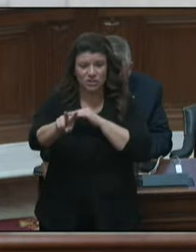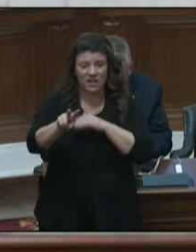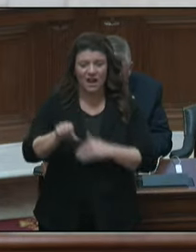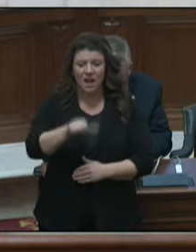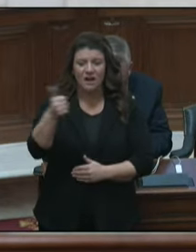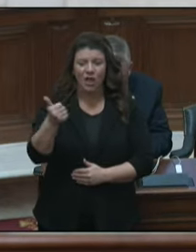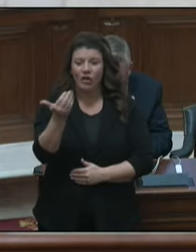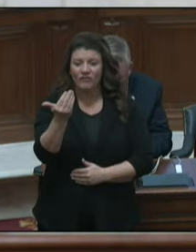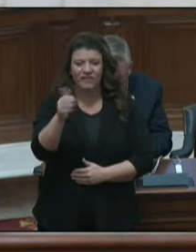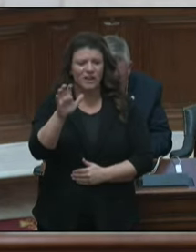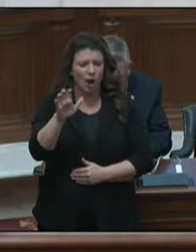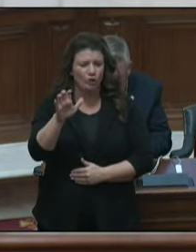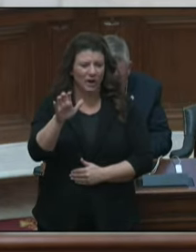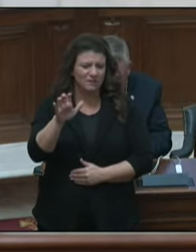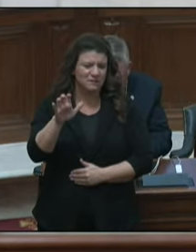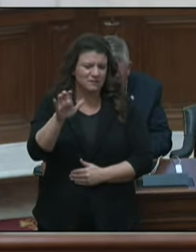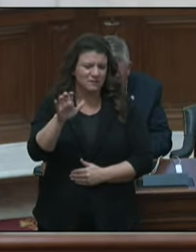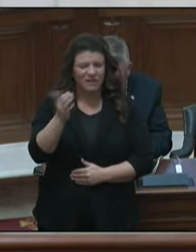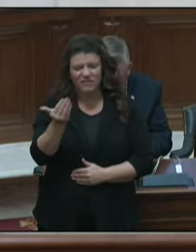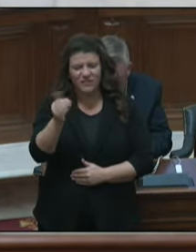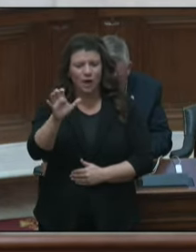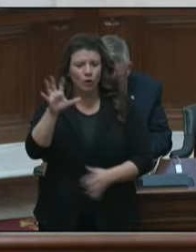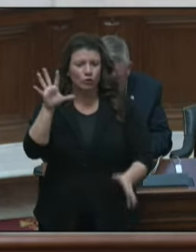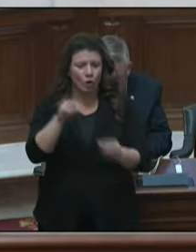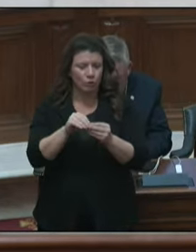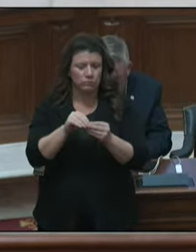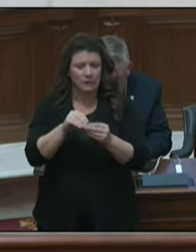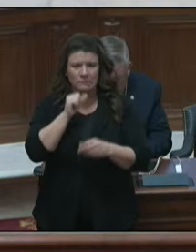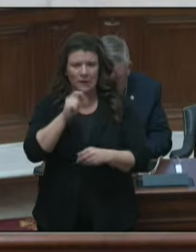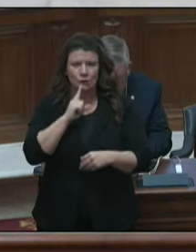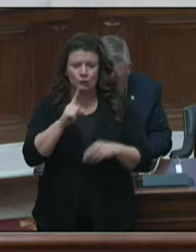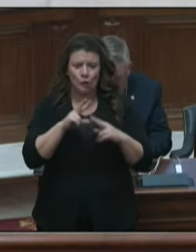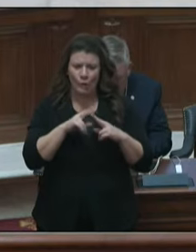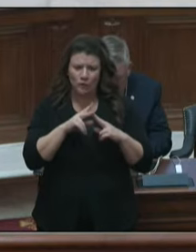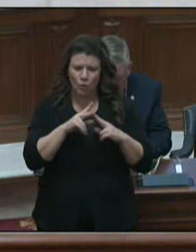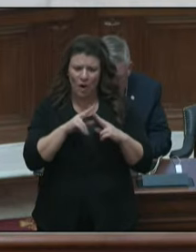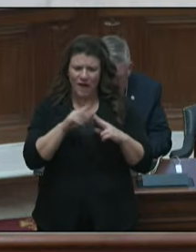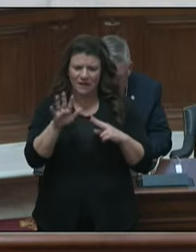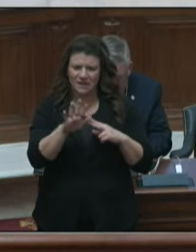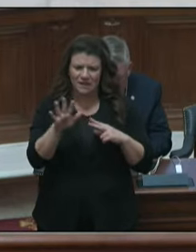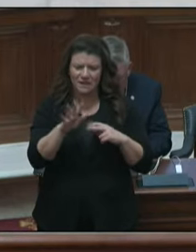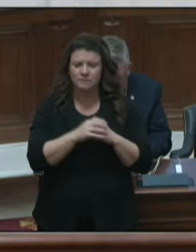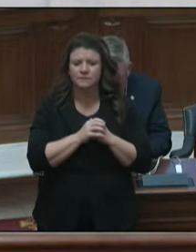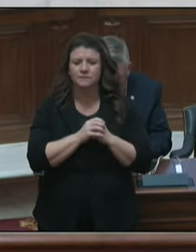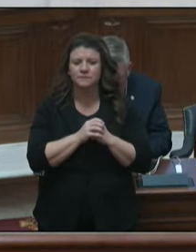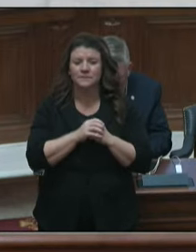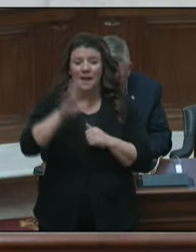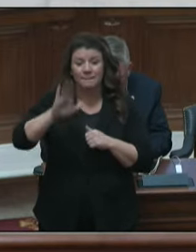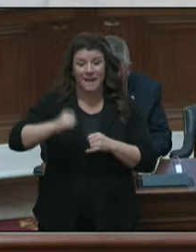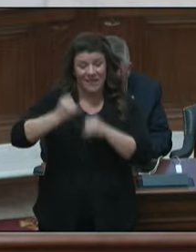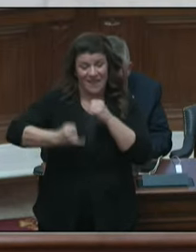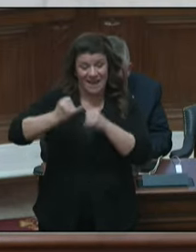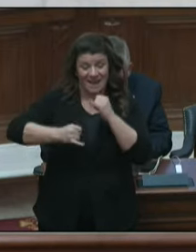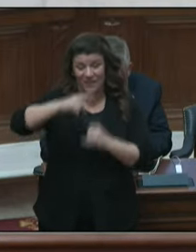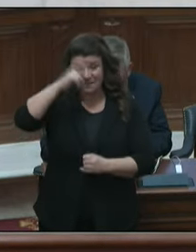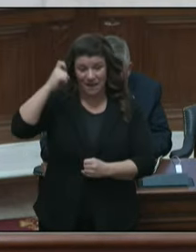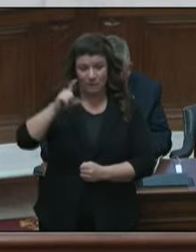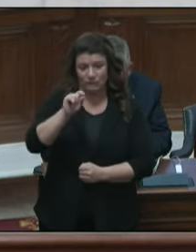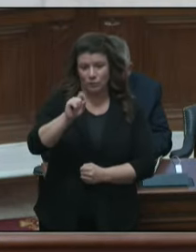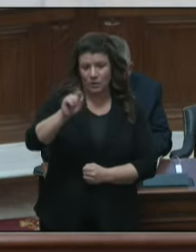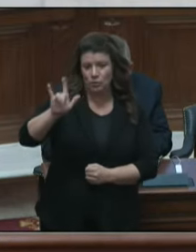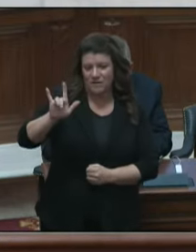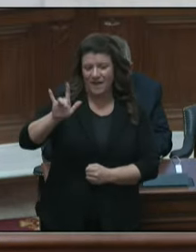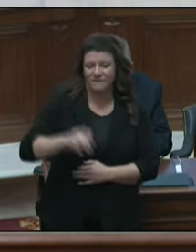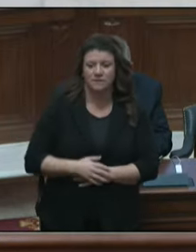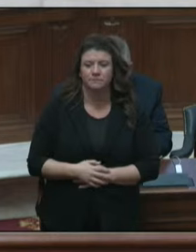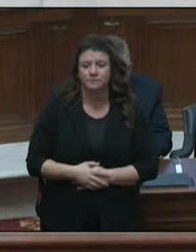another 1,500 or have 1,500 total, I don't know which exactly it is, by the end or the summer of